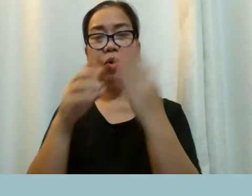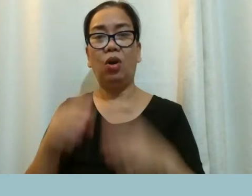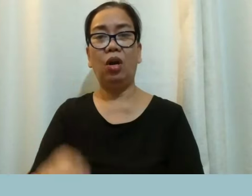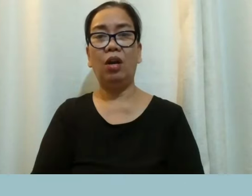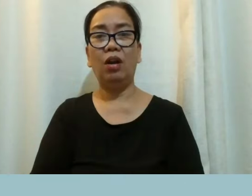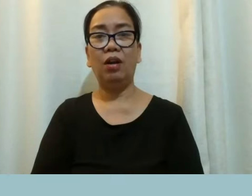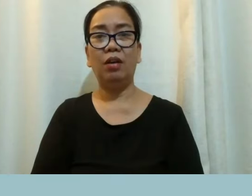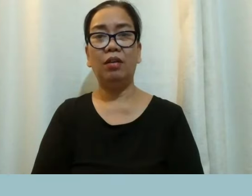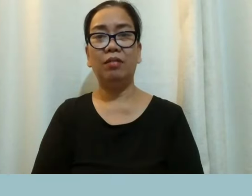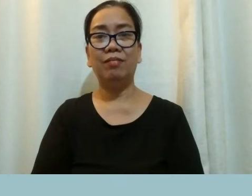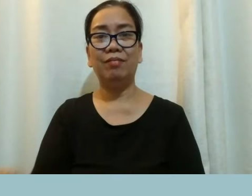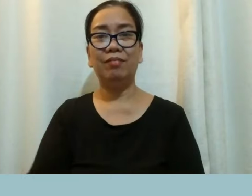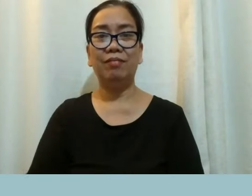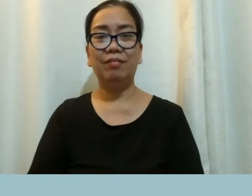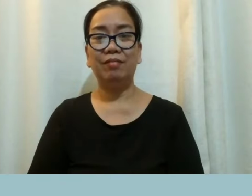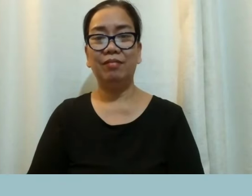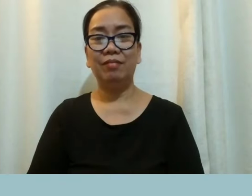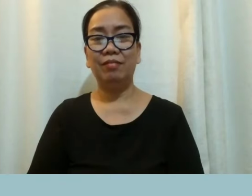door.